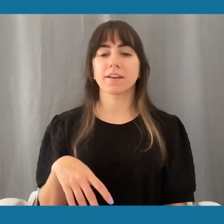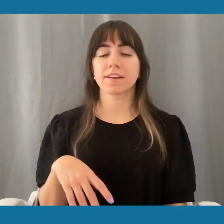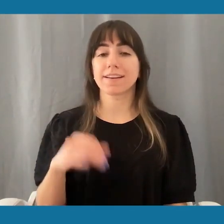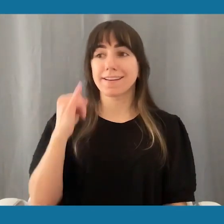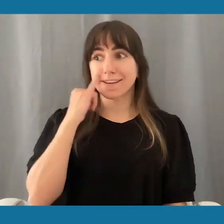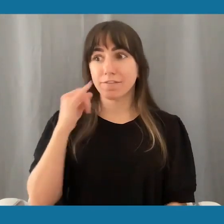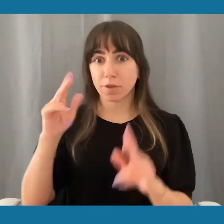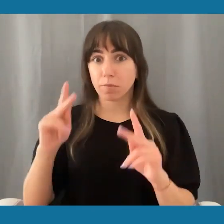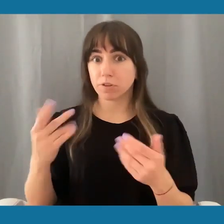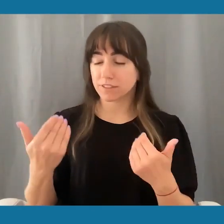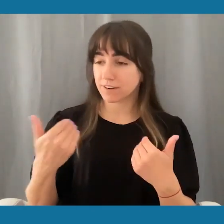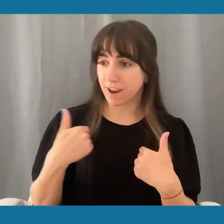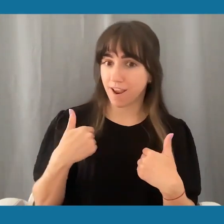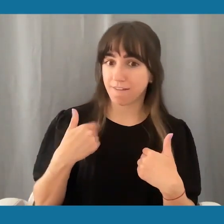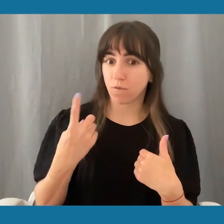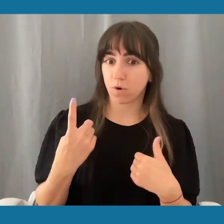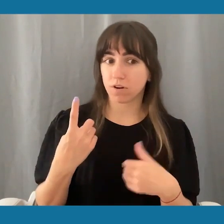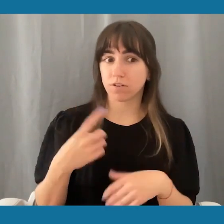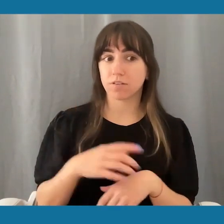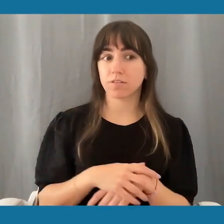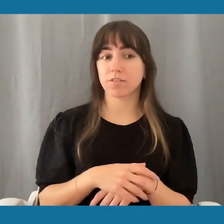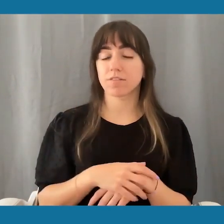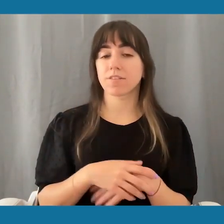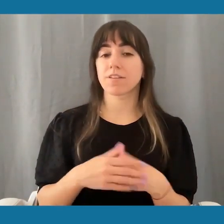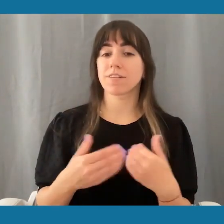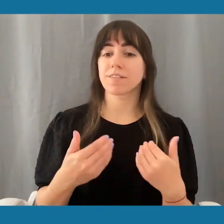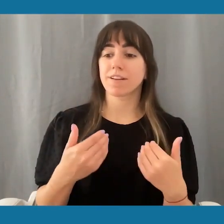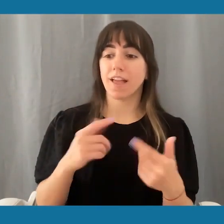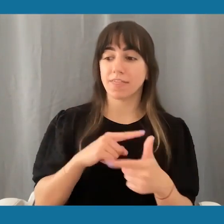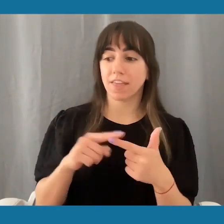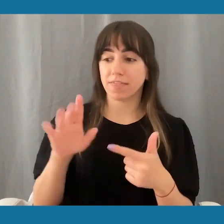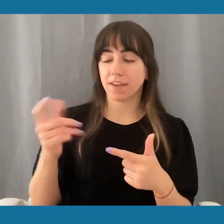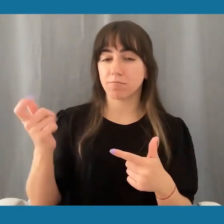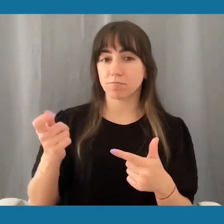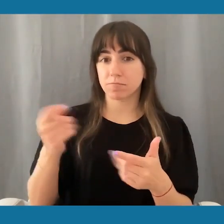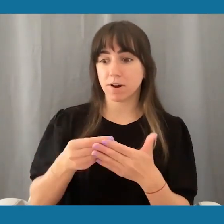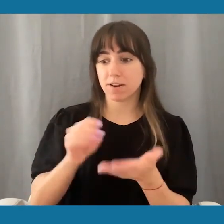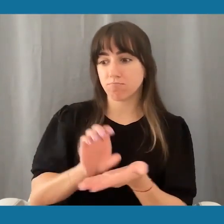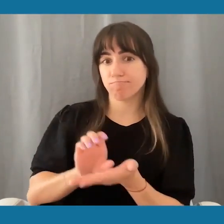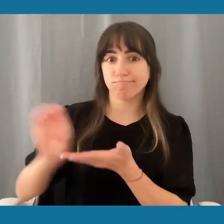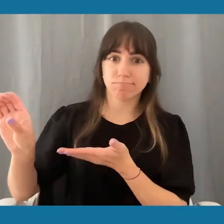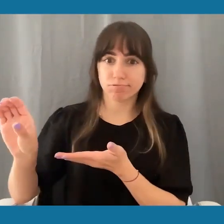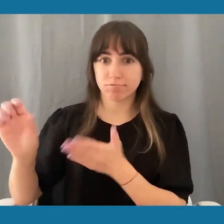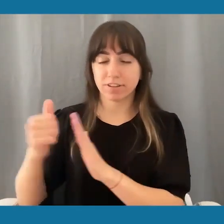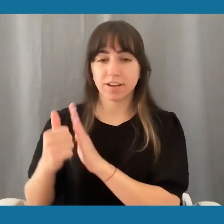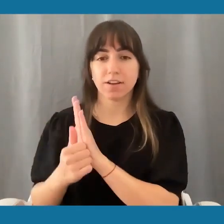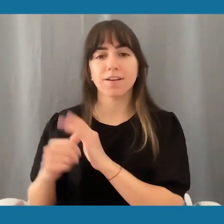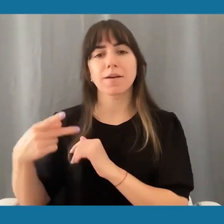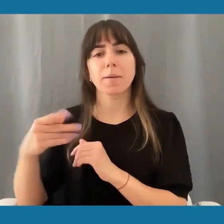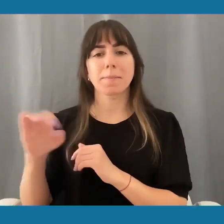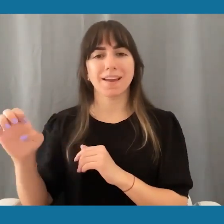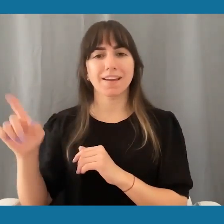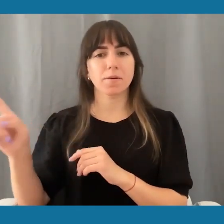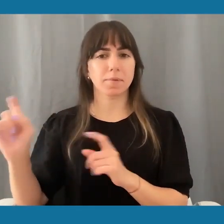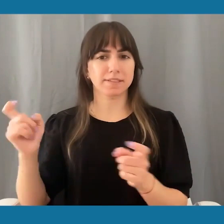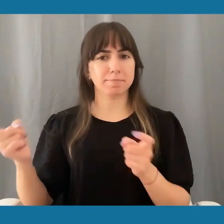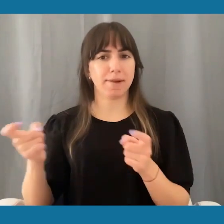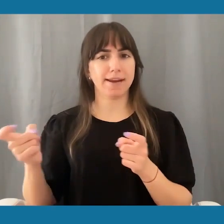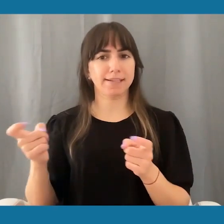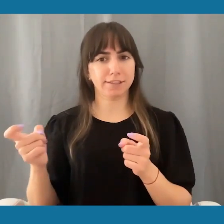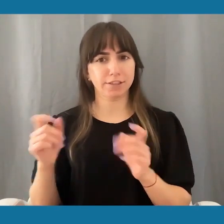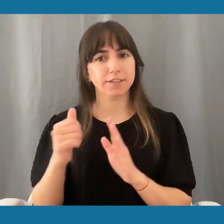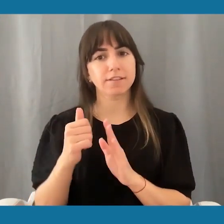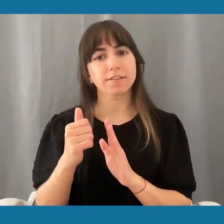Social Security funds into the ABLE account, the RET payee has to be managing the ABLE account. So there's important things to